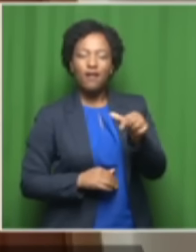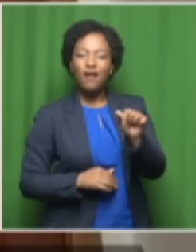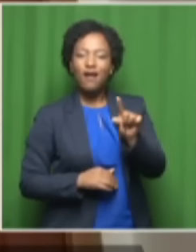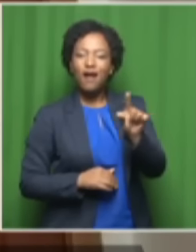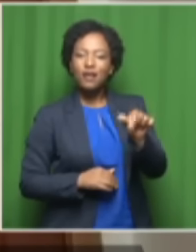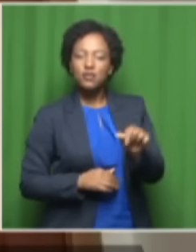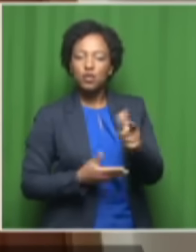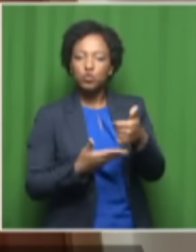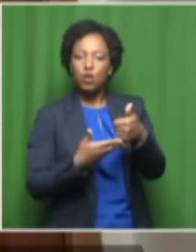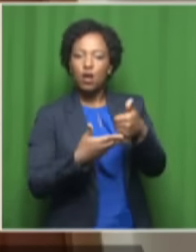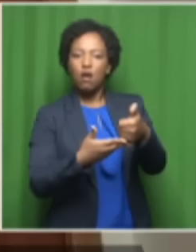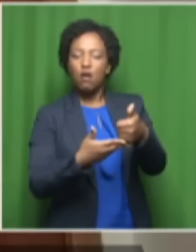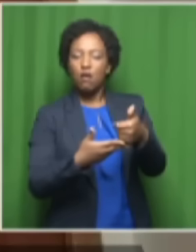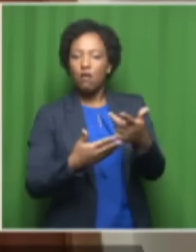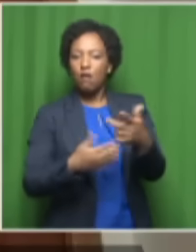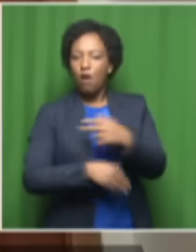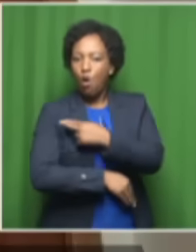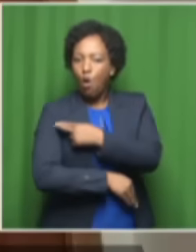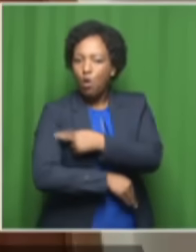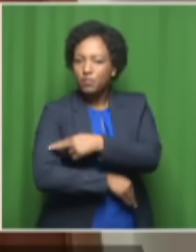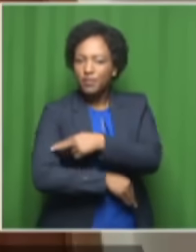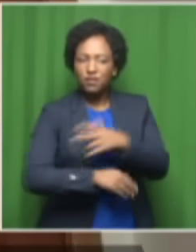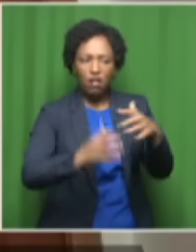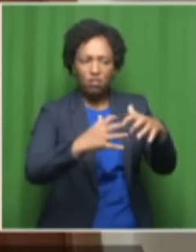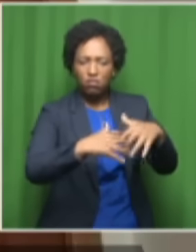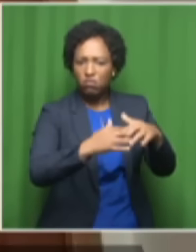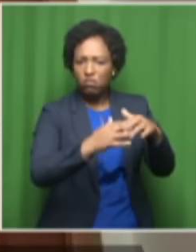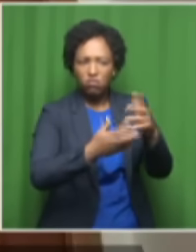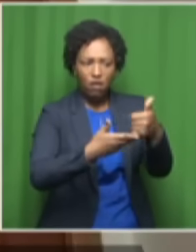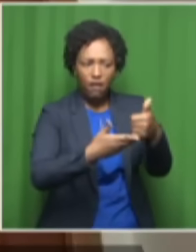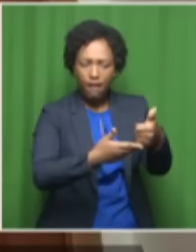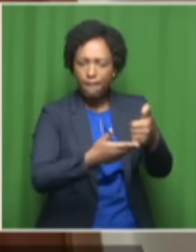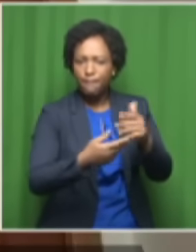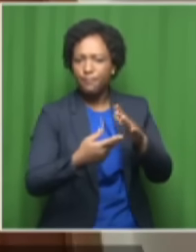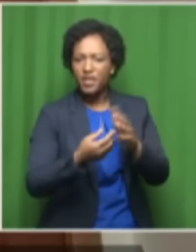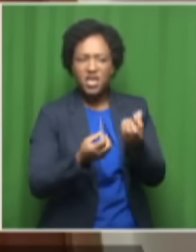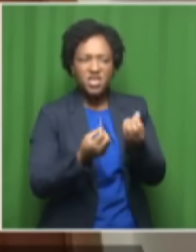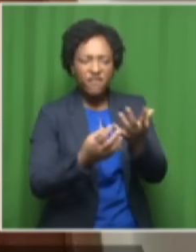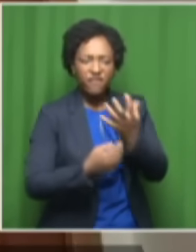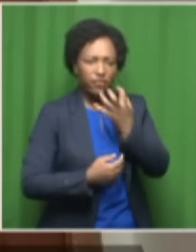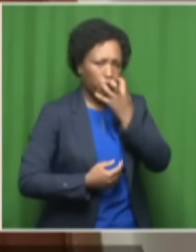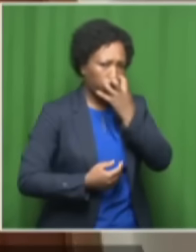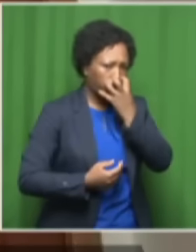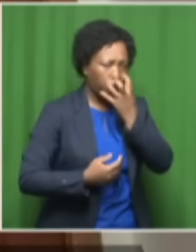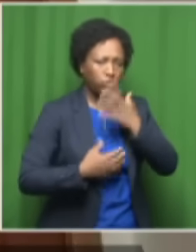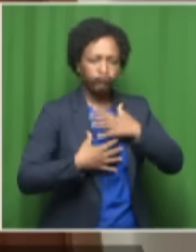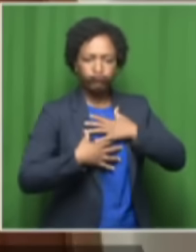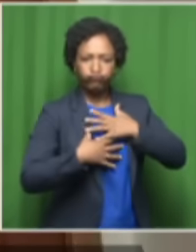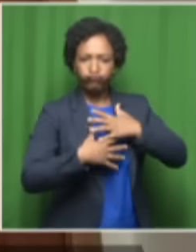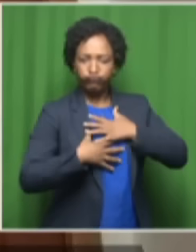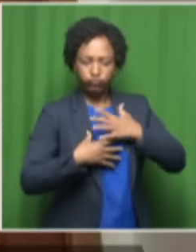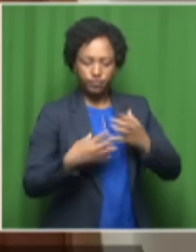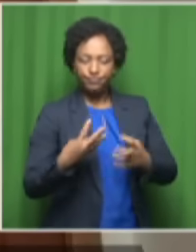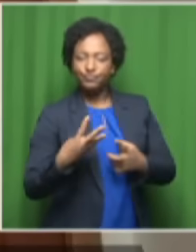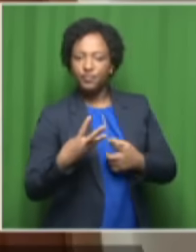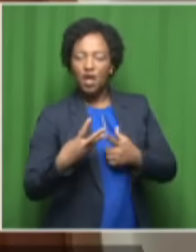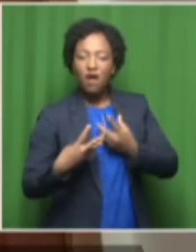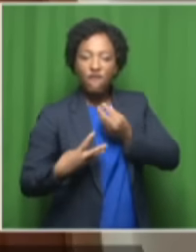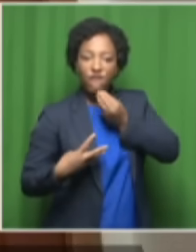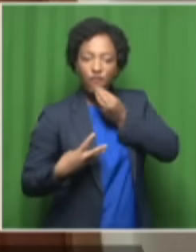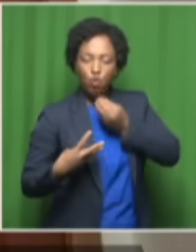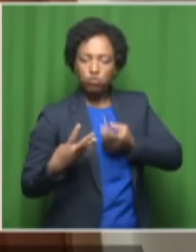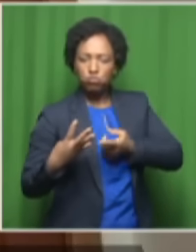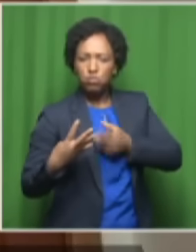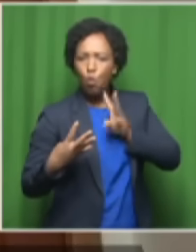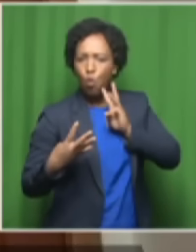fashion, including setting up field hospitals, providing incubators and food and water to the people in